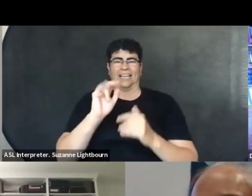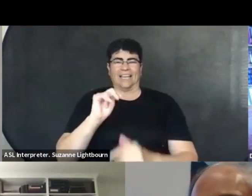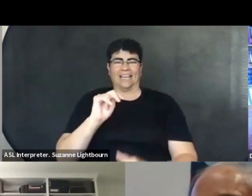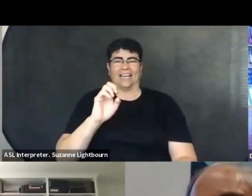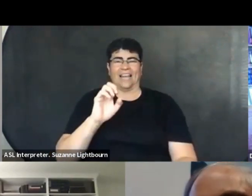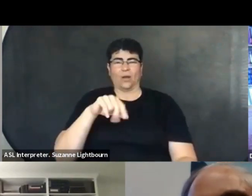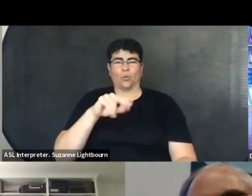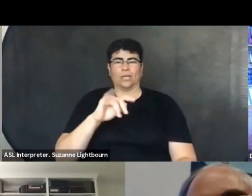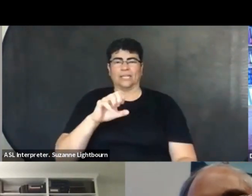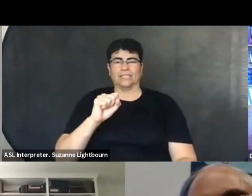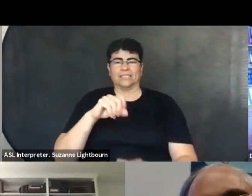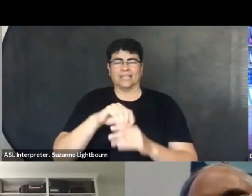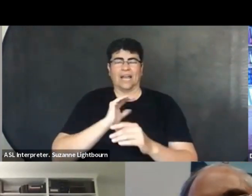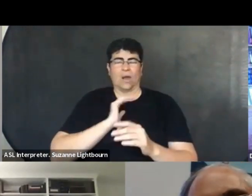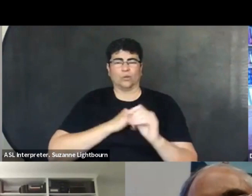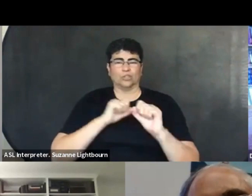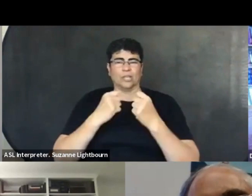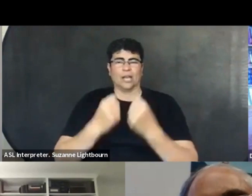society.